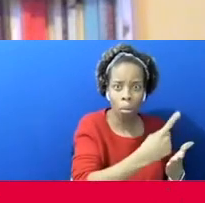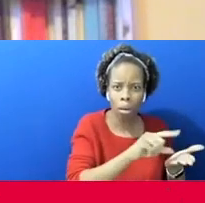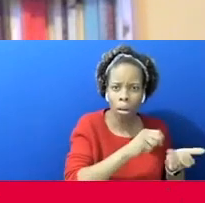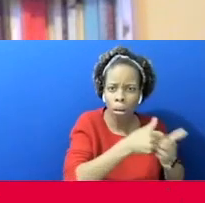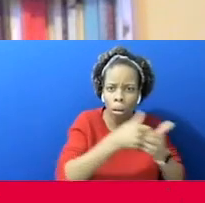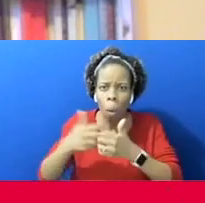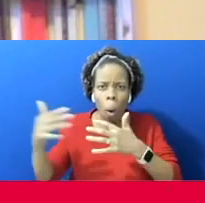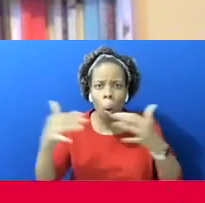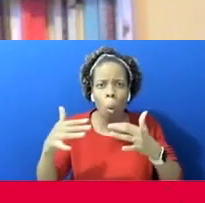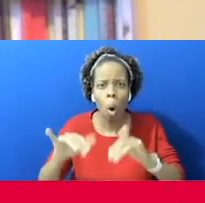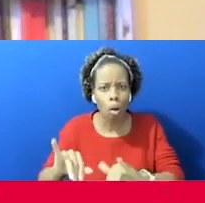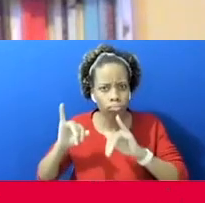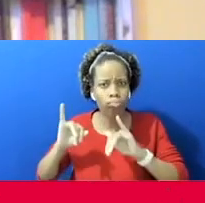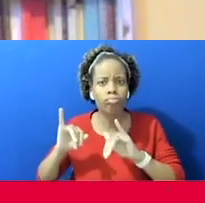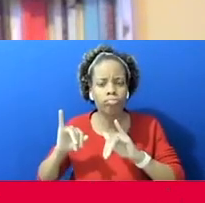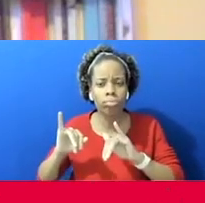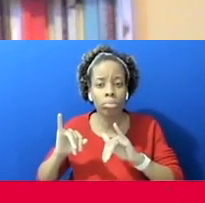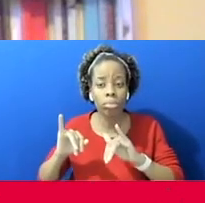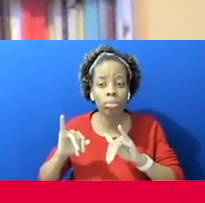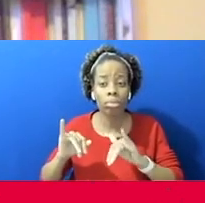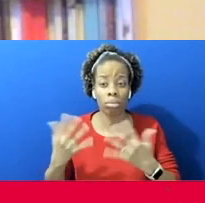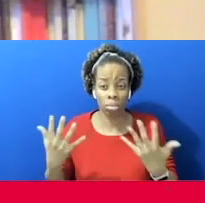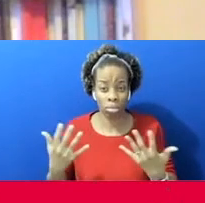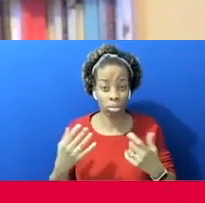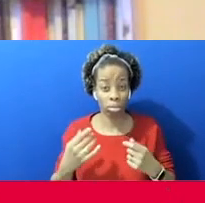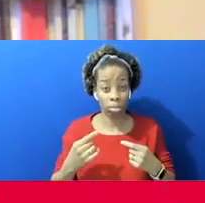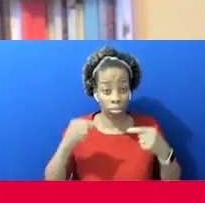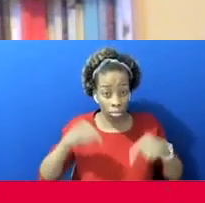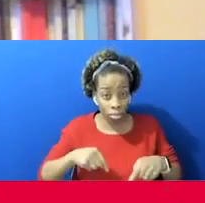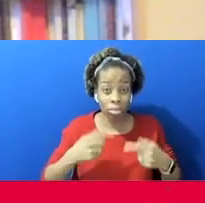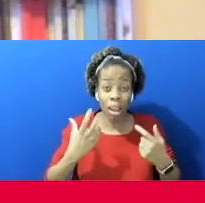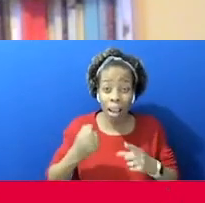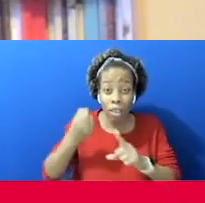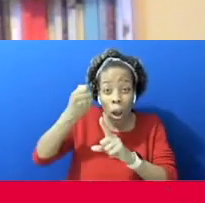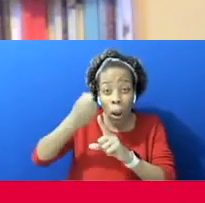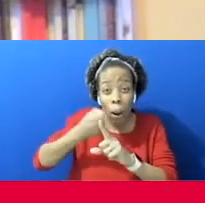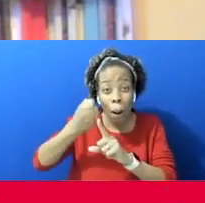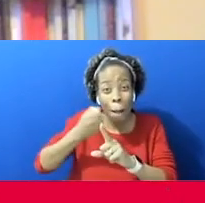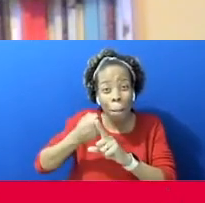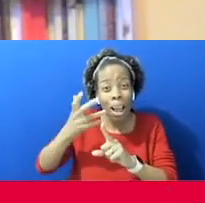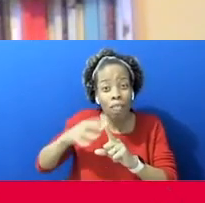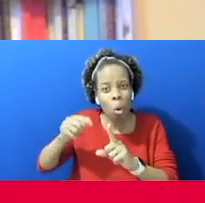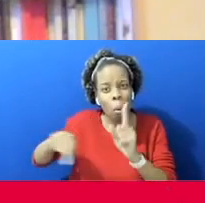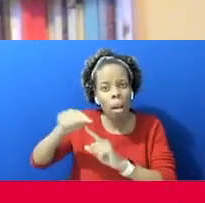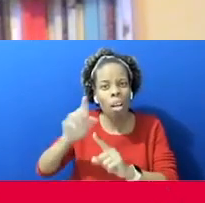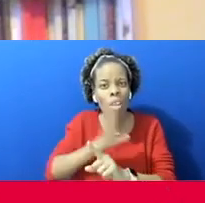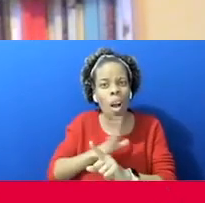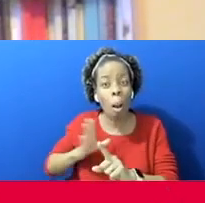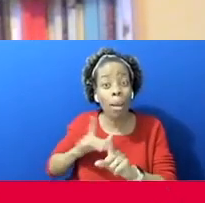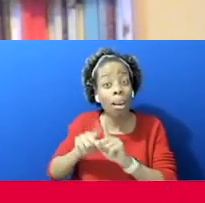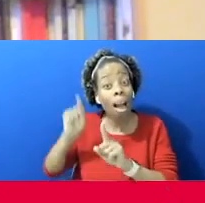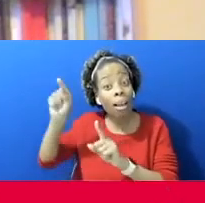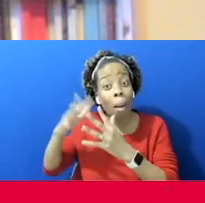to demilitarized academia entourages, both in campaigns from the army and schools, like in the US, and the